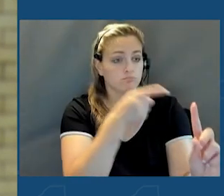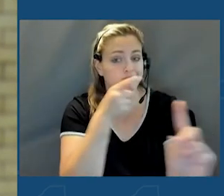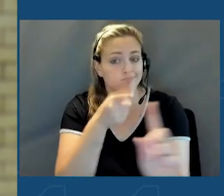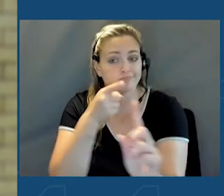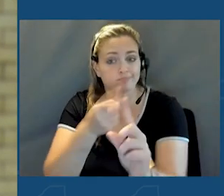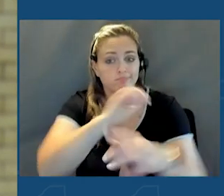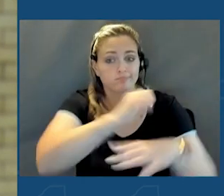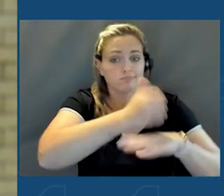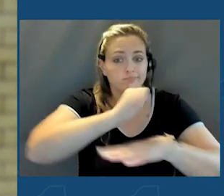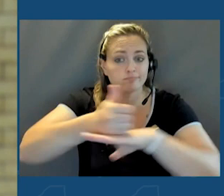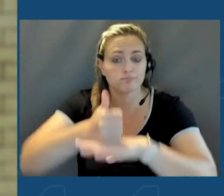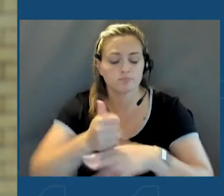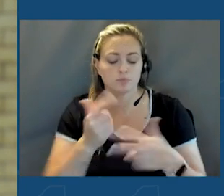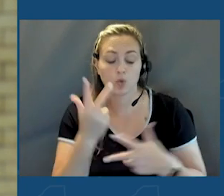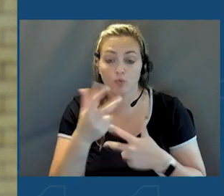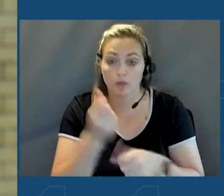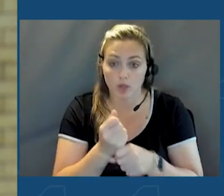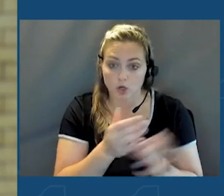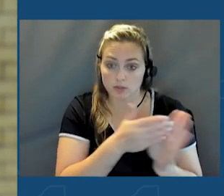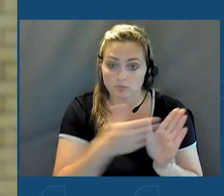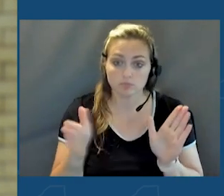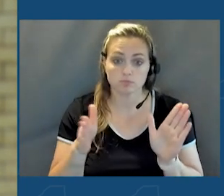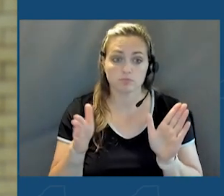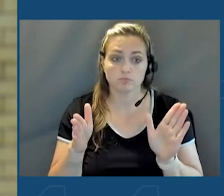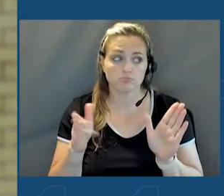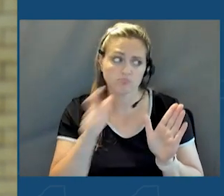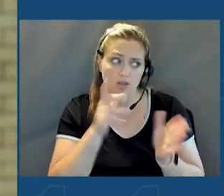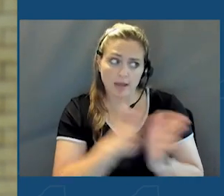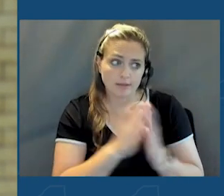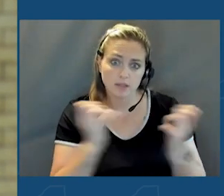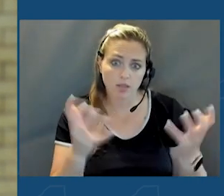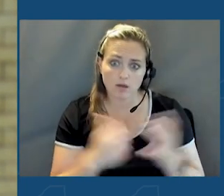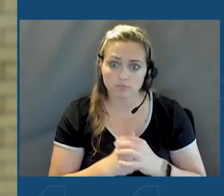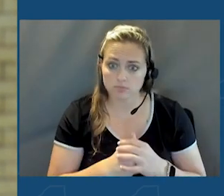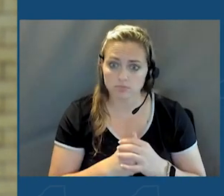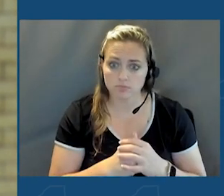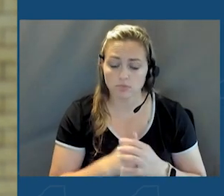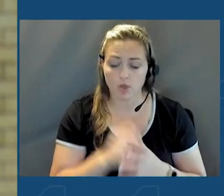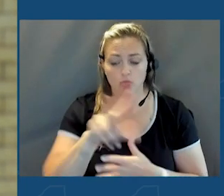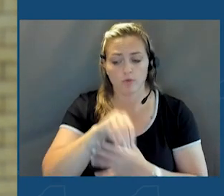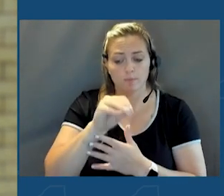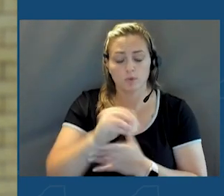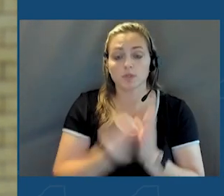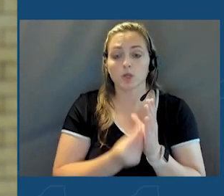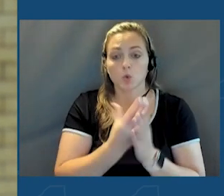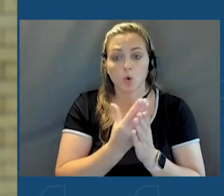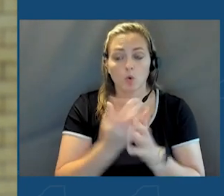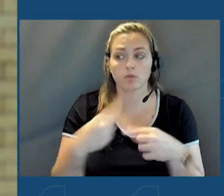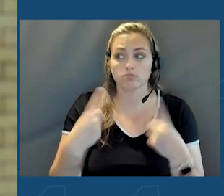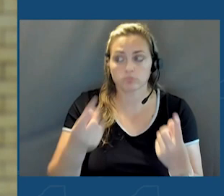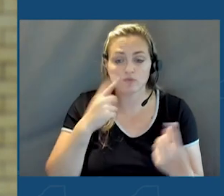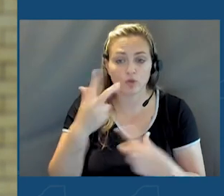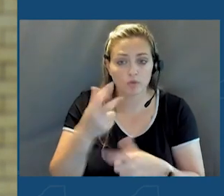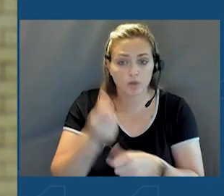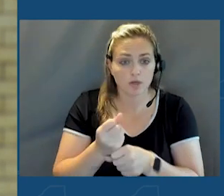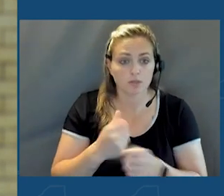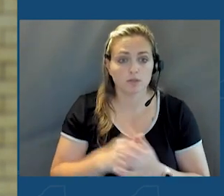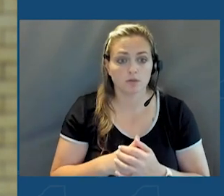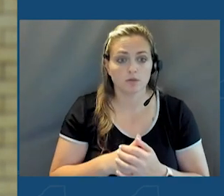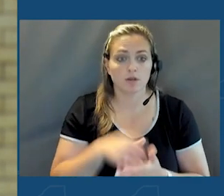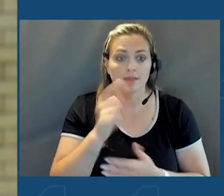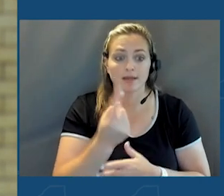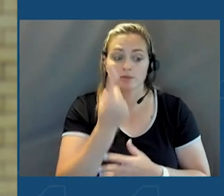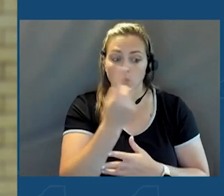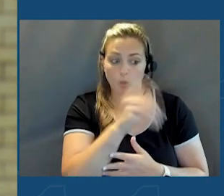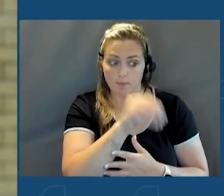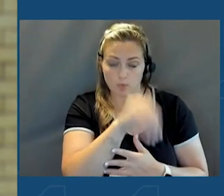talk about 3 years. I don't think it's asking too much to have 3% growth over 3 years. If you do the math, that's 1%